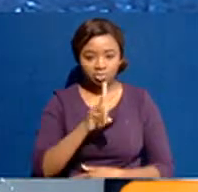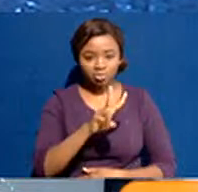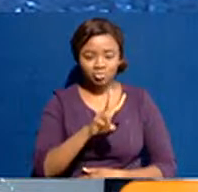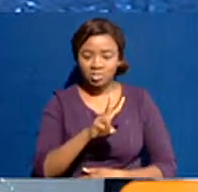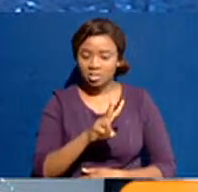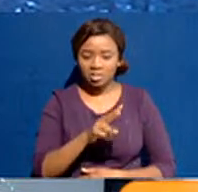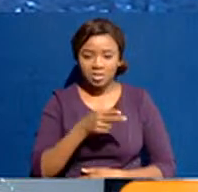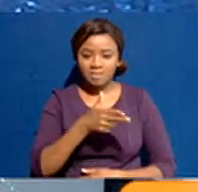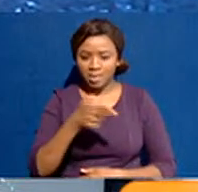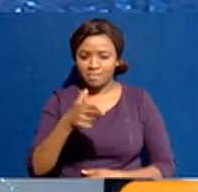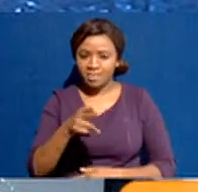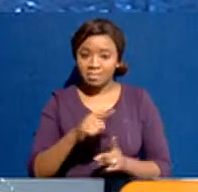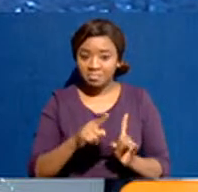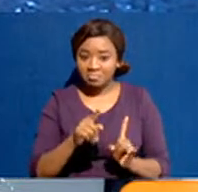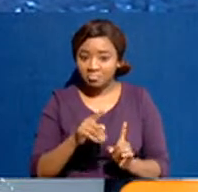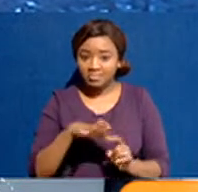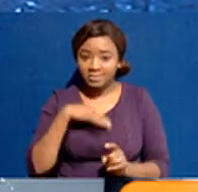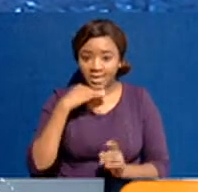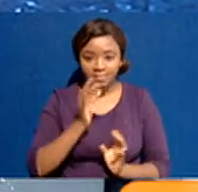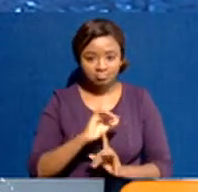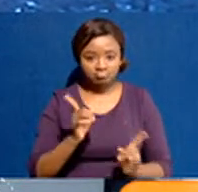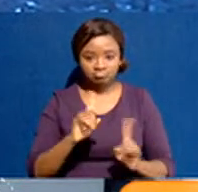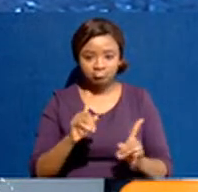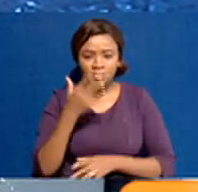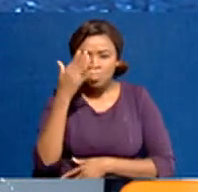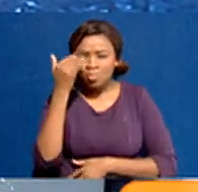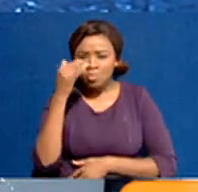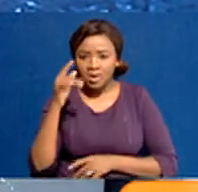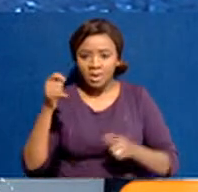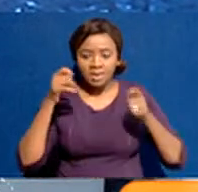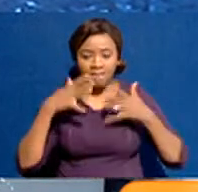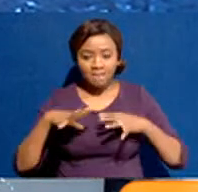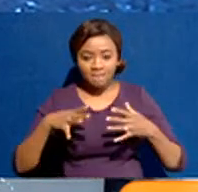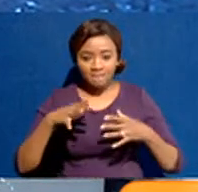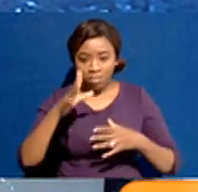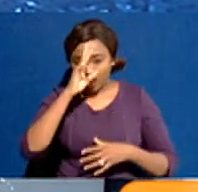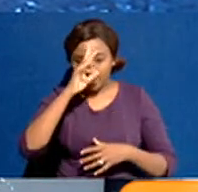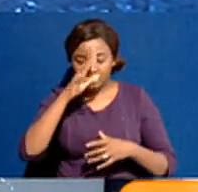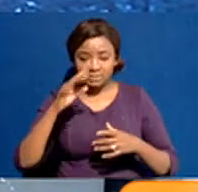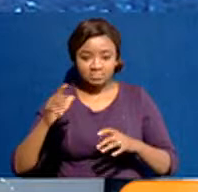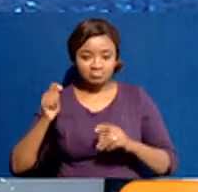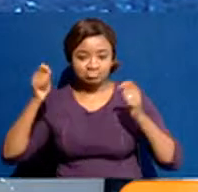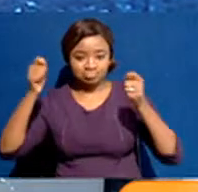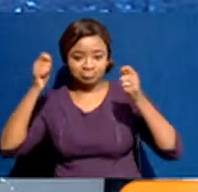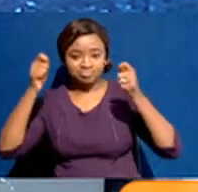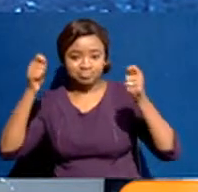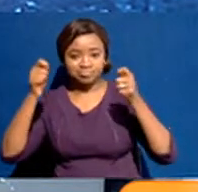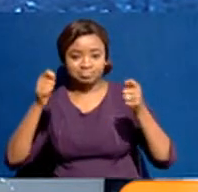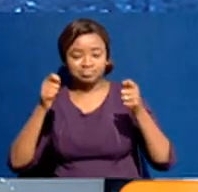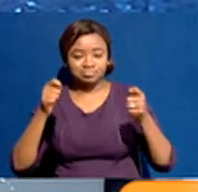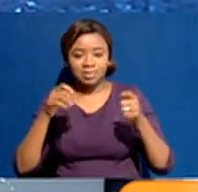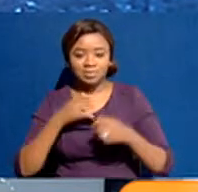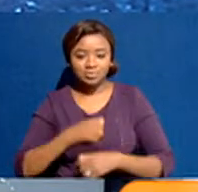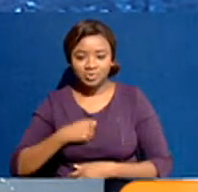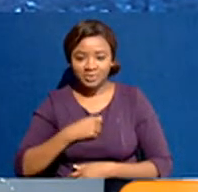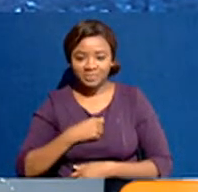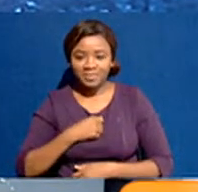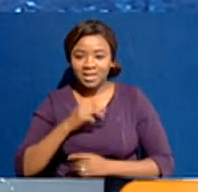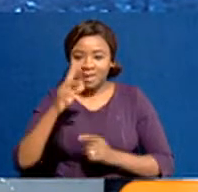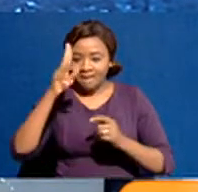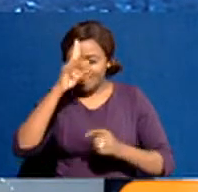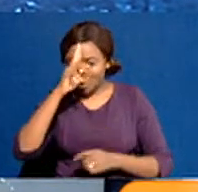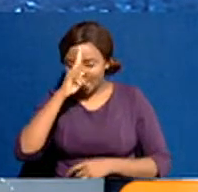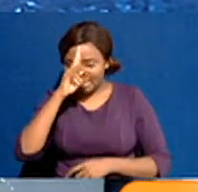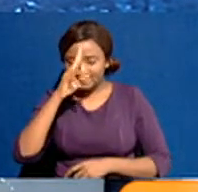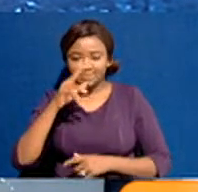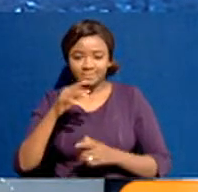wounds as police battled protesters during the Monday anti-government demonstrations. Now, demonstrators took to